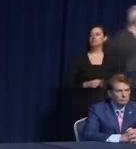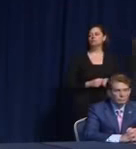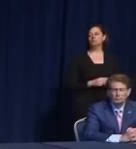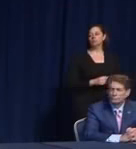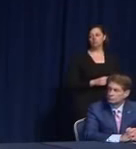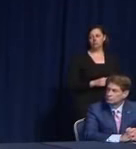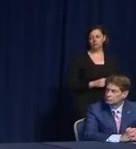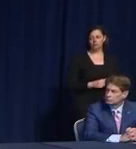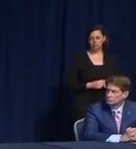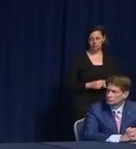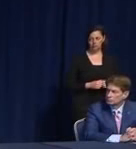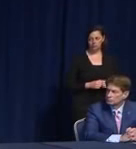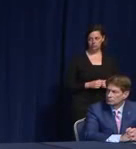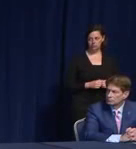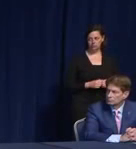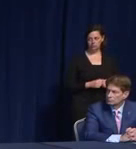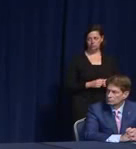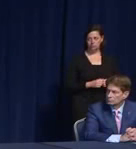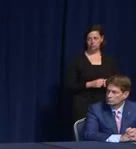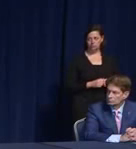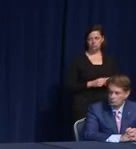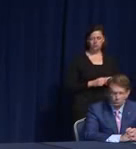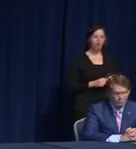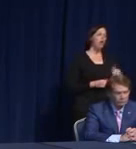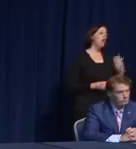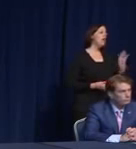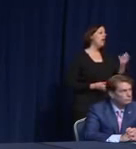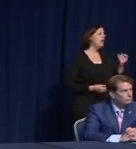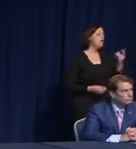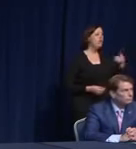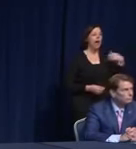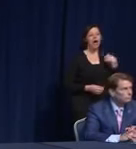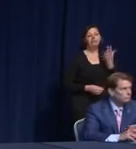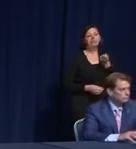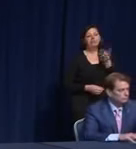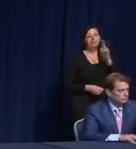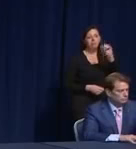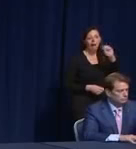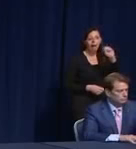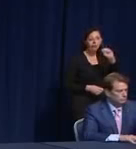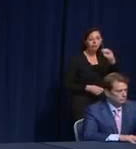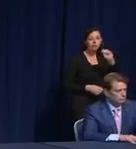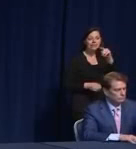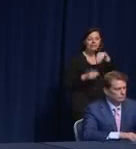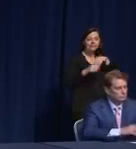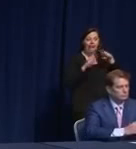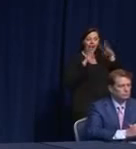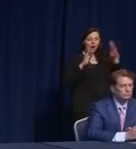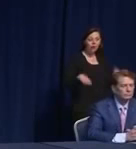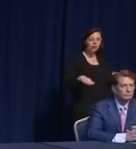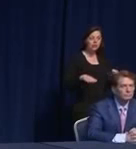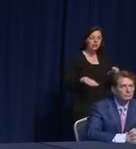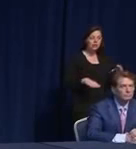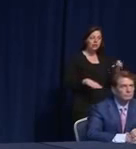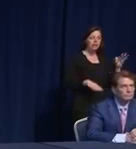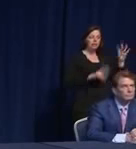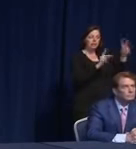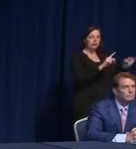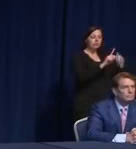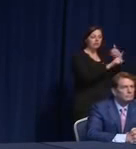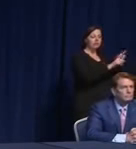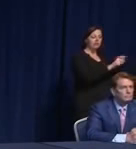to have a bathroom designated for the person who is in isolation. Again, these are for symptomatic,